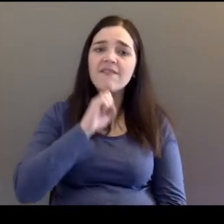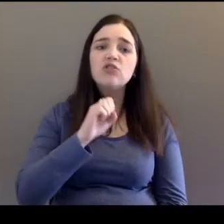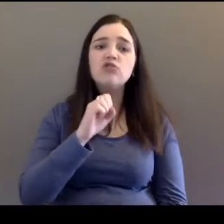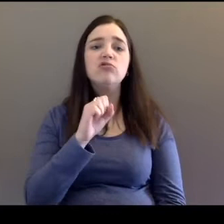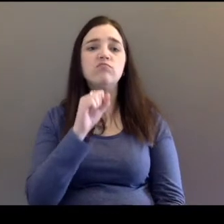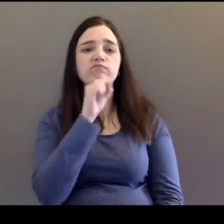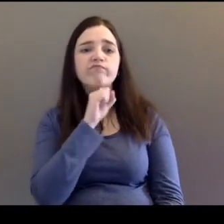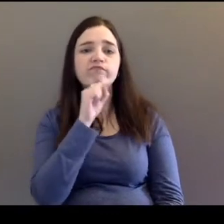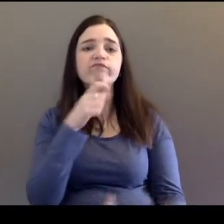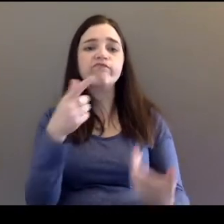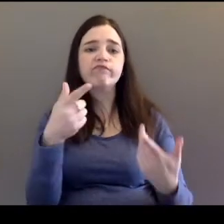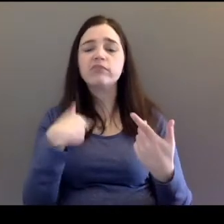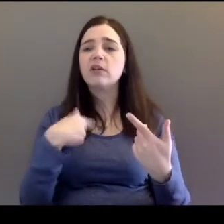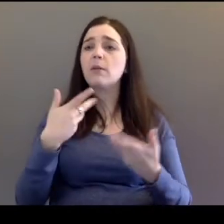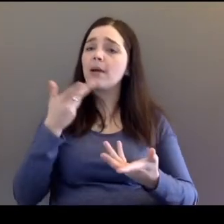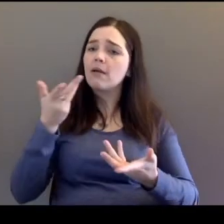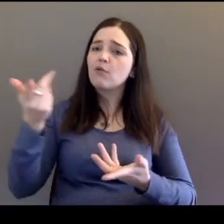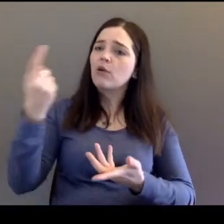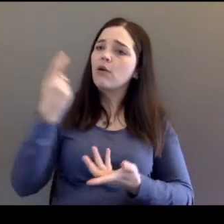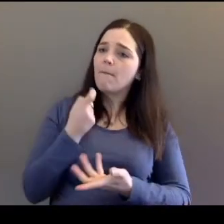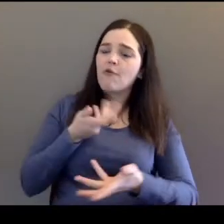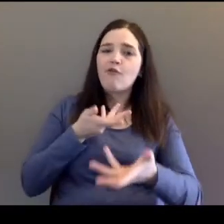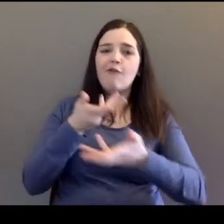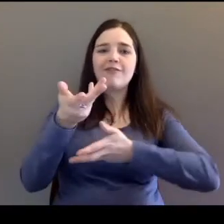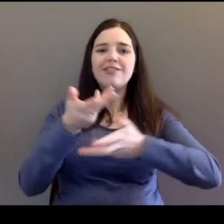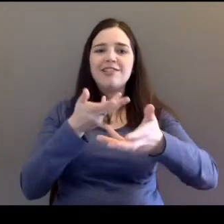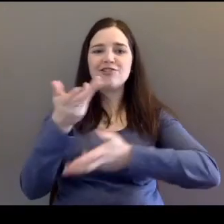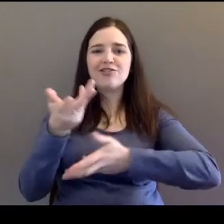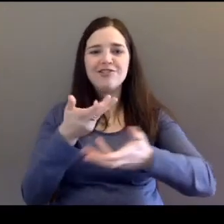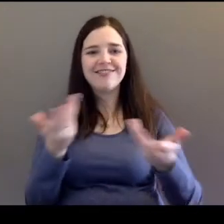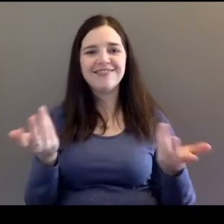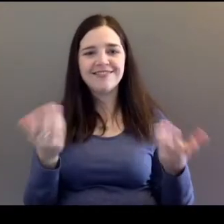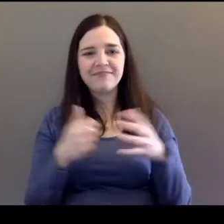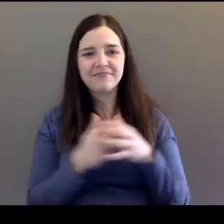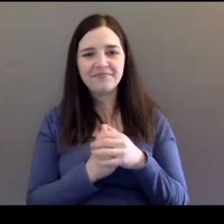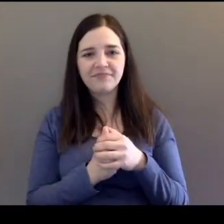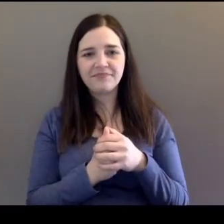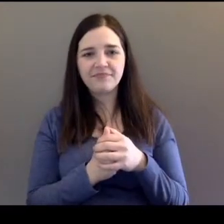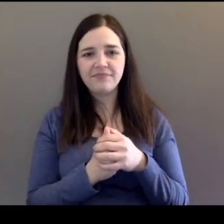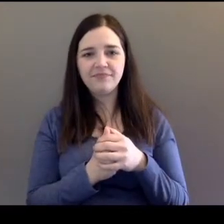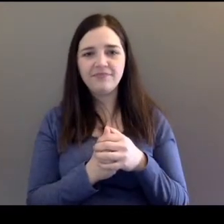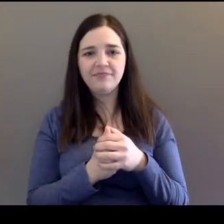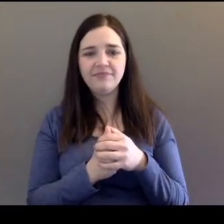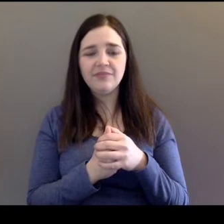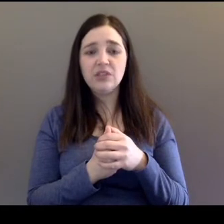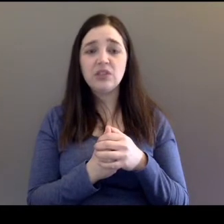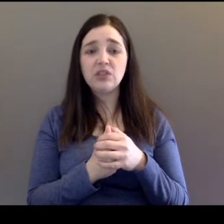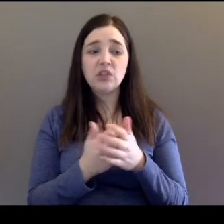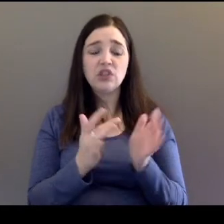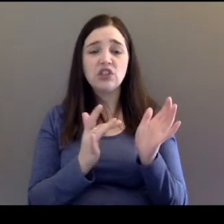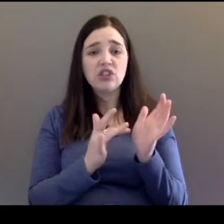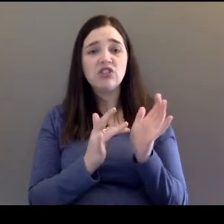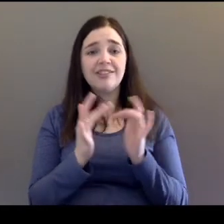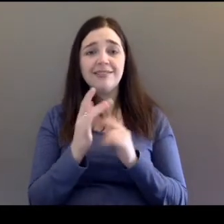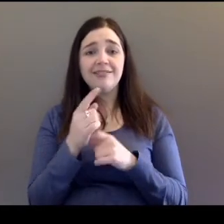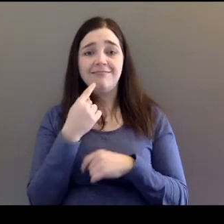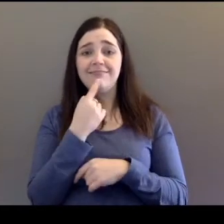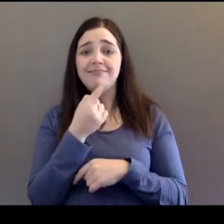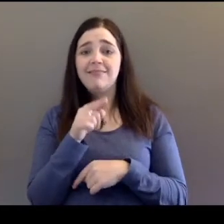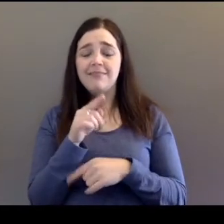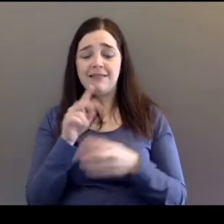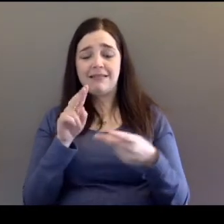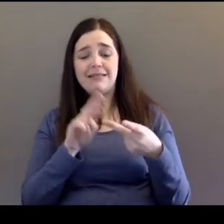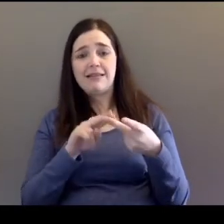you can come and have a conversation. That's what Jesus is getting at in the second part of this passage